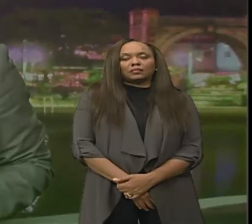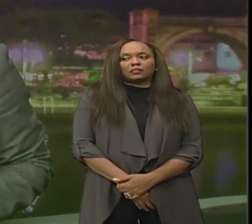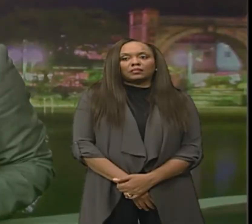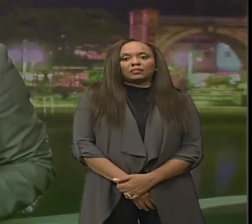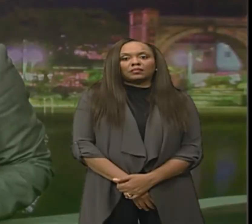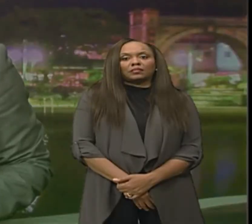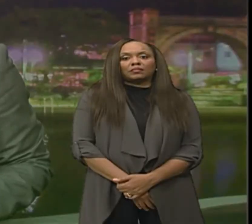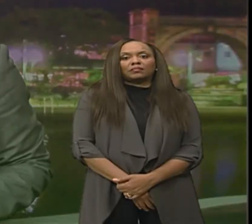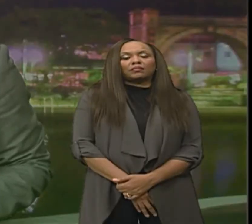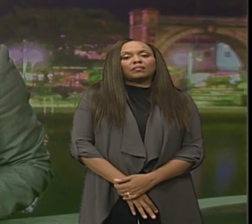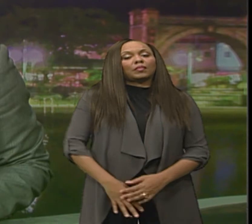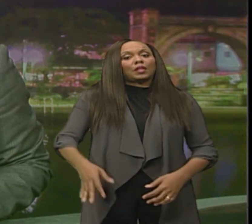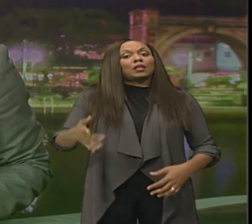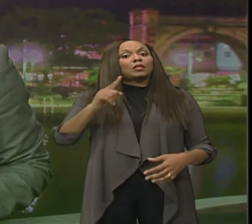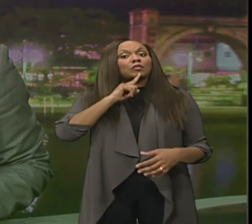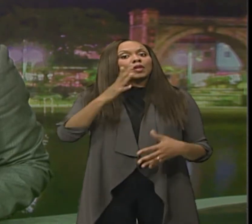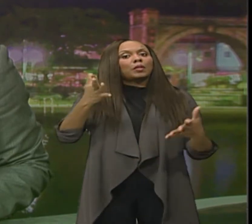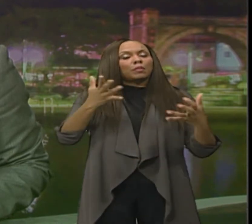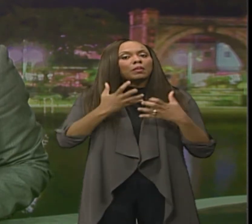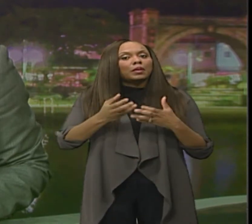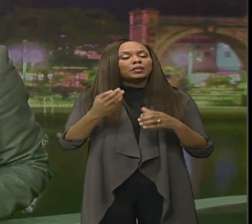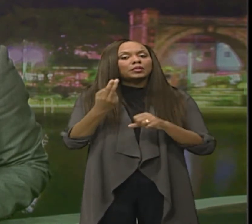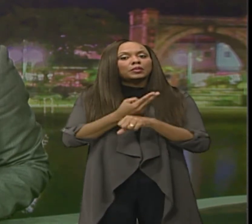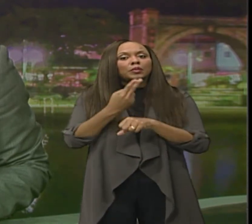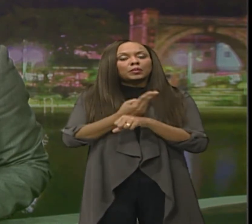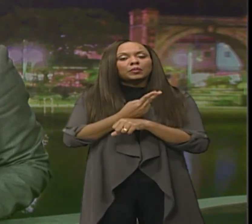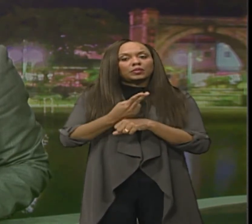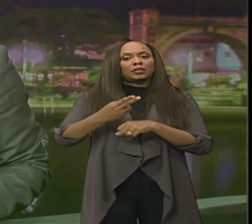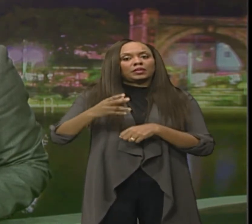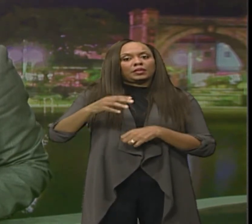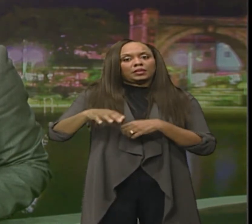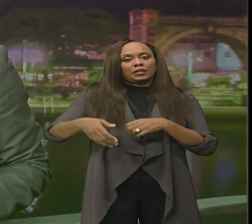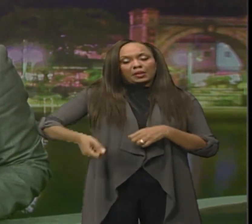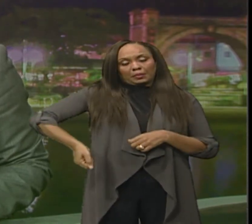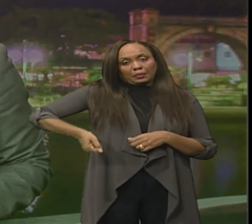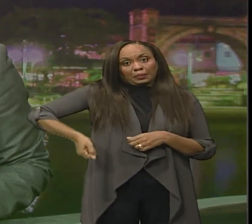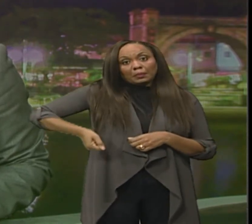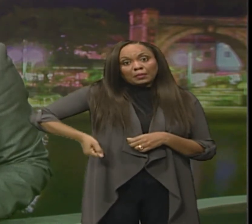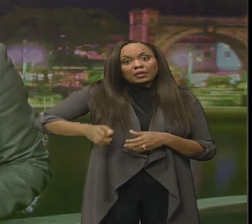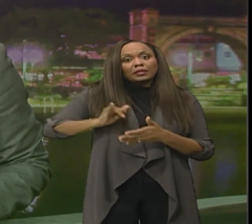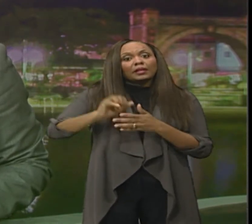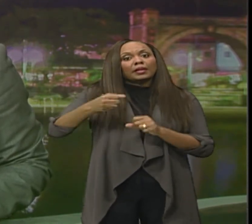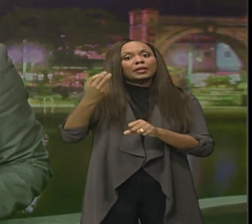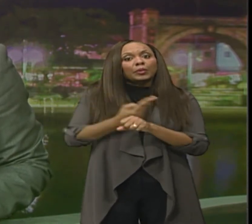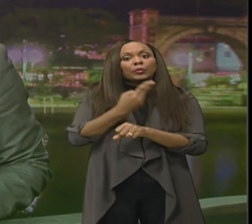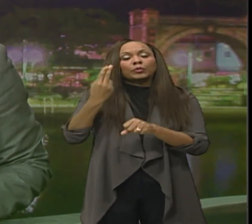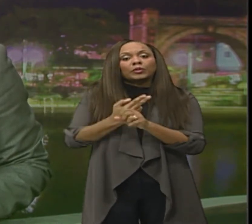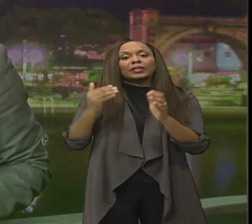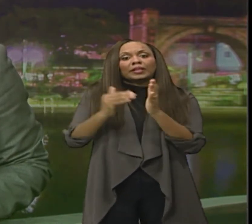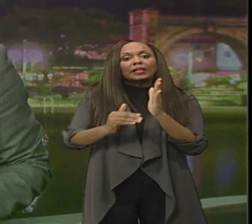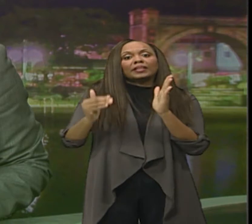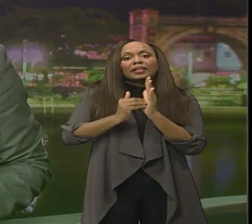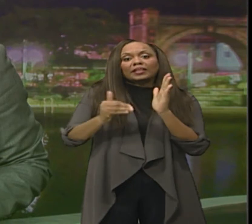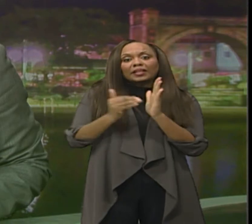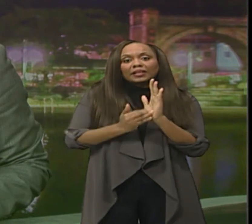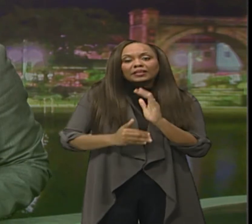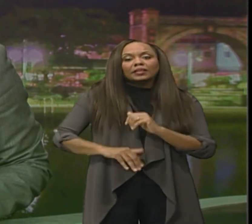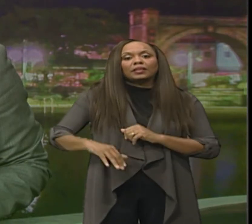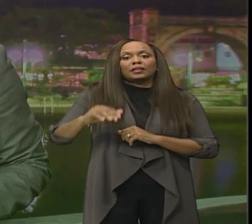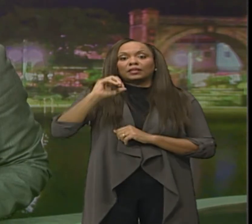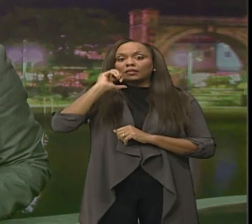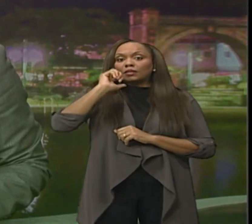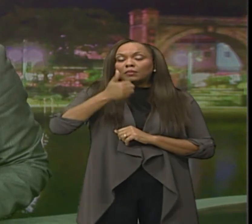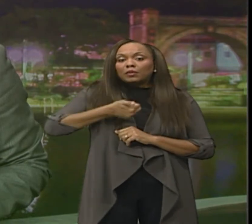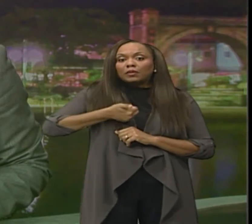Barbados. Meanwhile, as a further incentive to encourage customers to utilize the reusable bags, from tomorrow, Massey Stores will be reducing the price